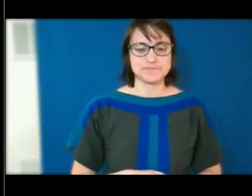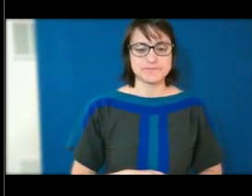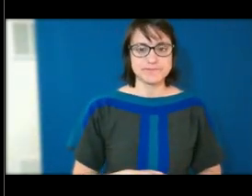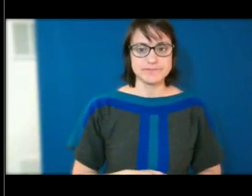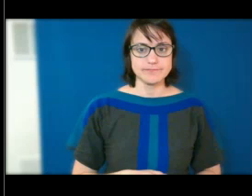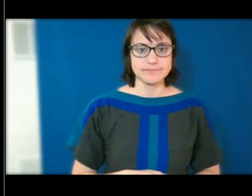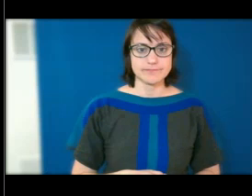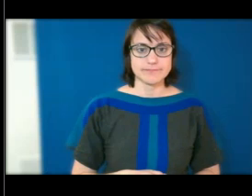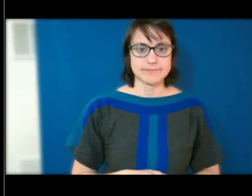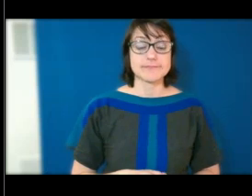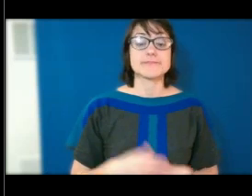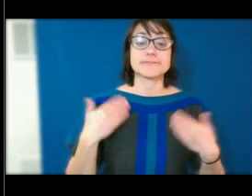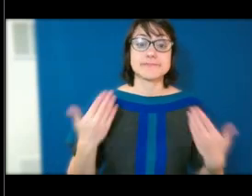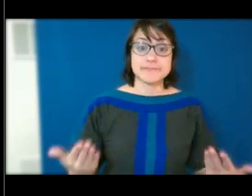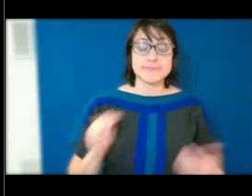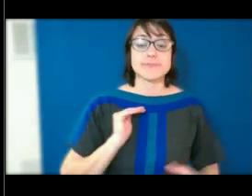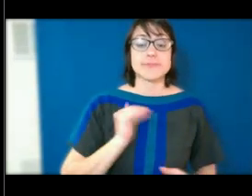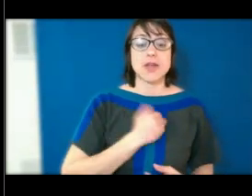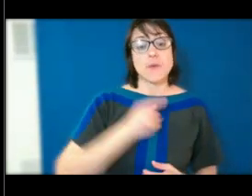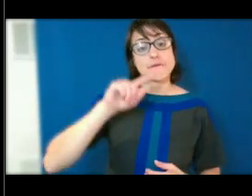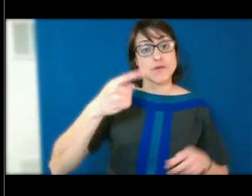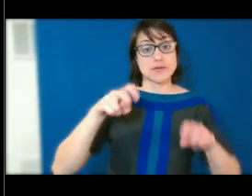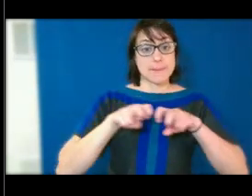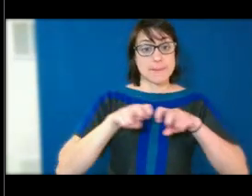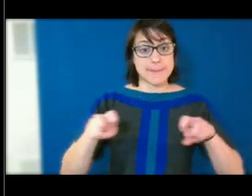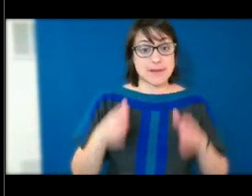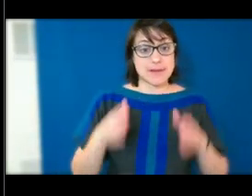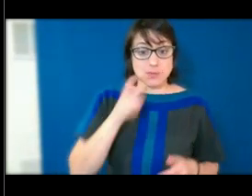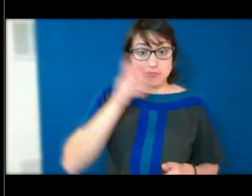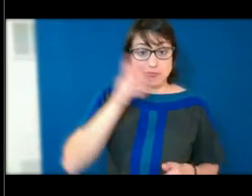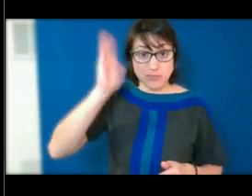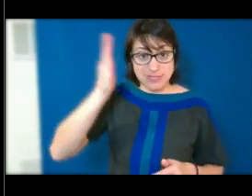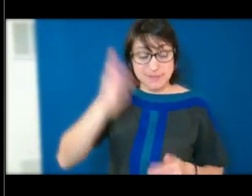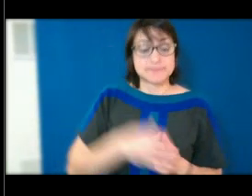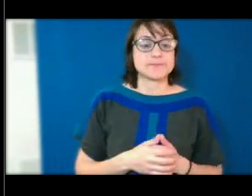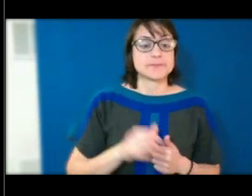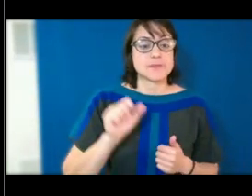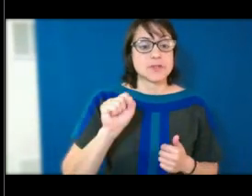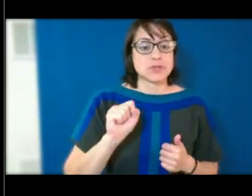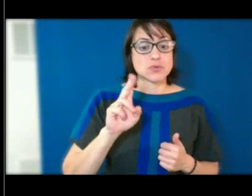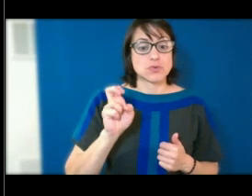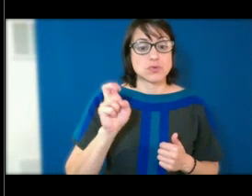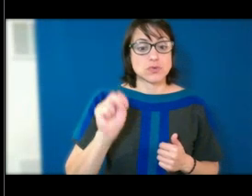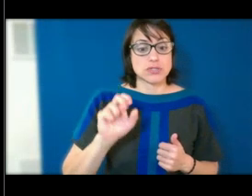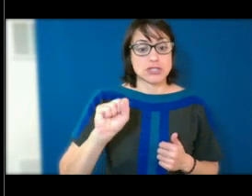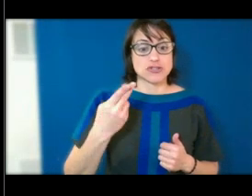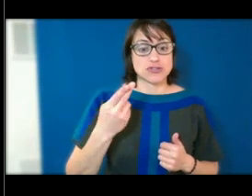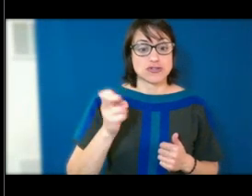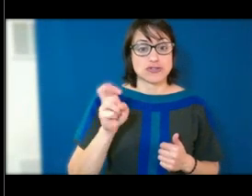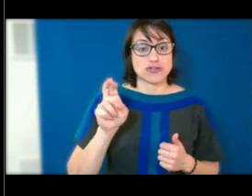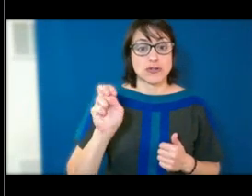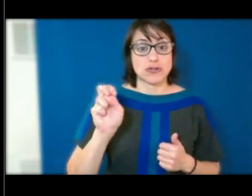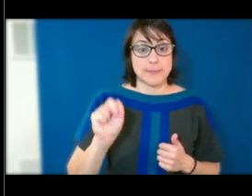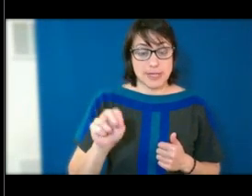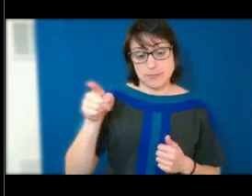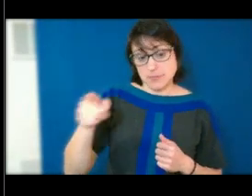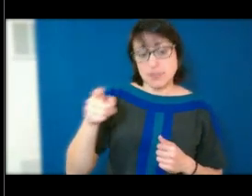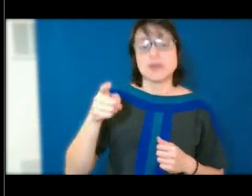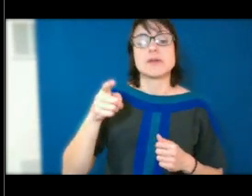So our first panelist who's presenting is Susan Sherman. She's the Executive Director of the Marine